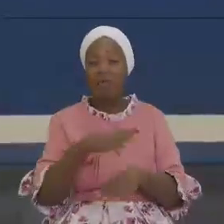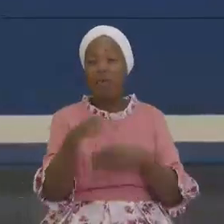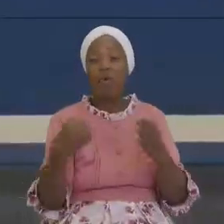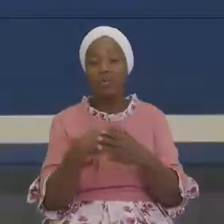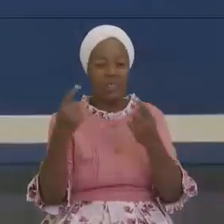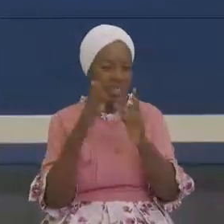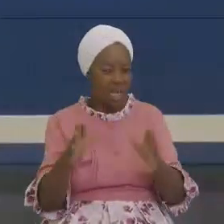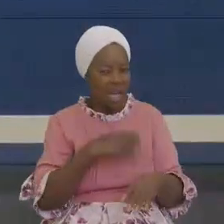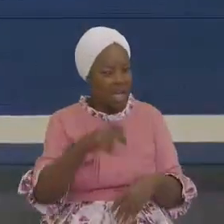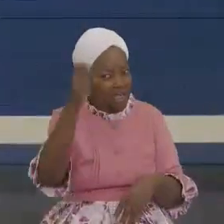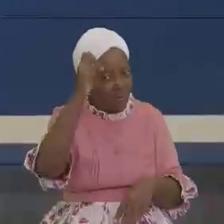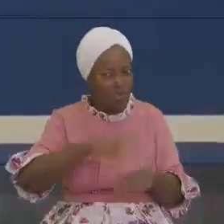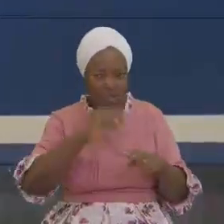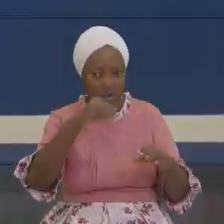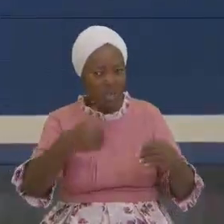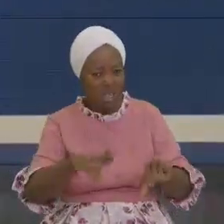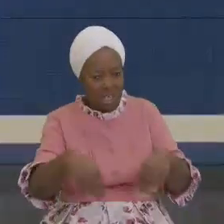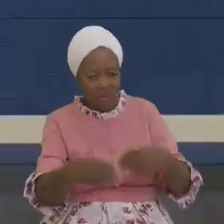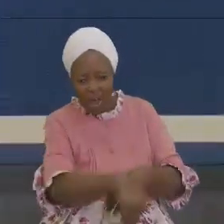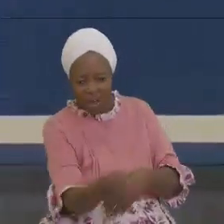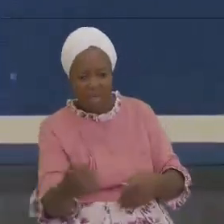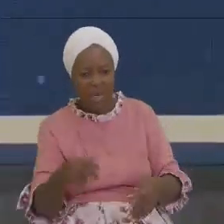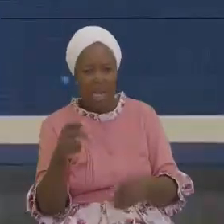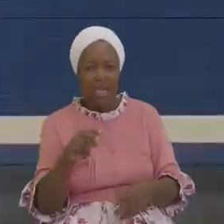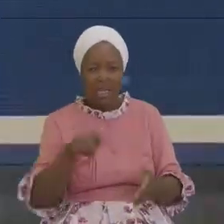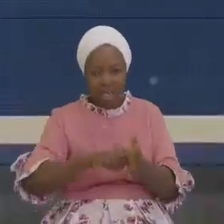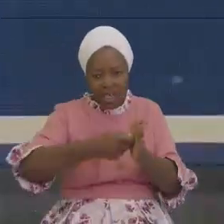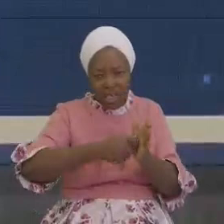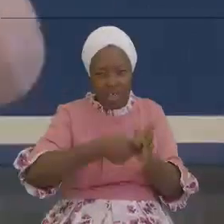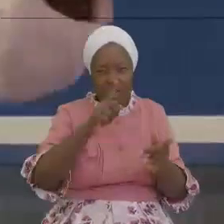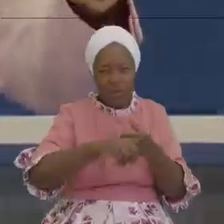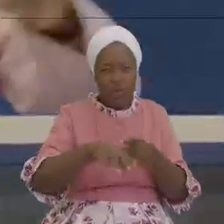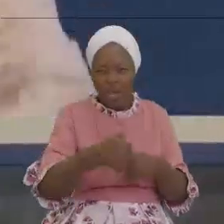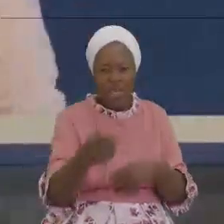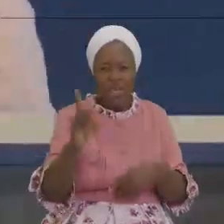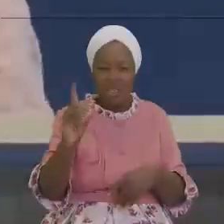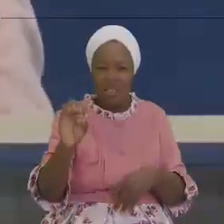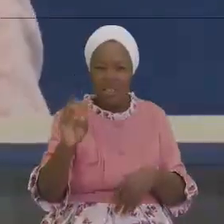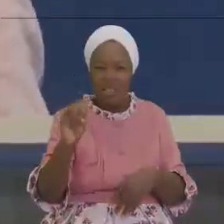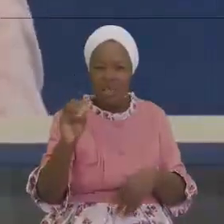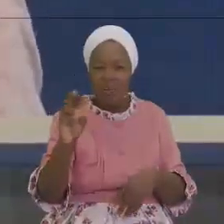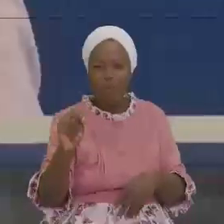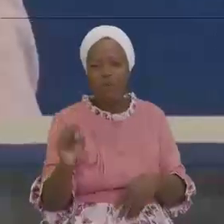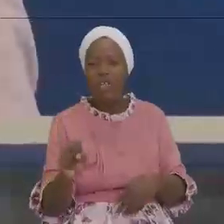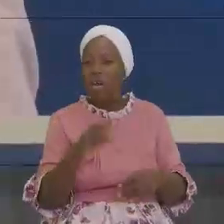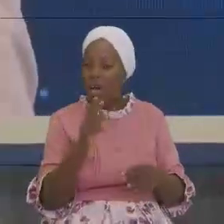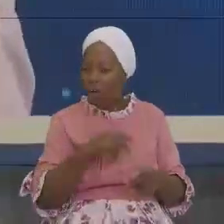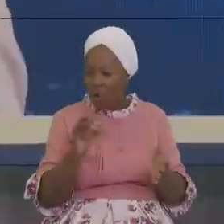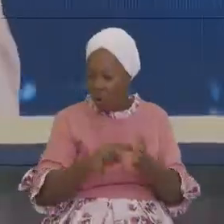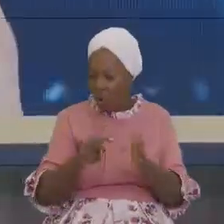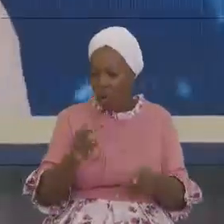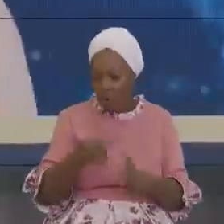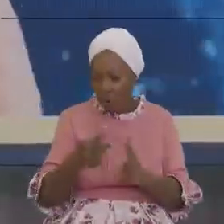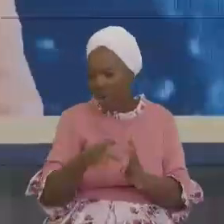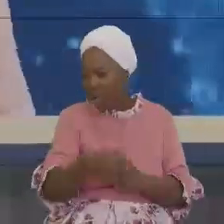spare key to any demon. He doesn't give a spare key to any man. He takes the master key